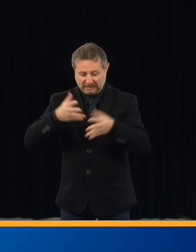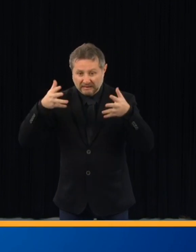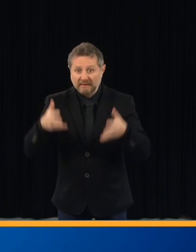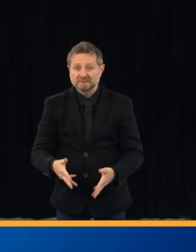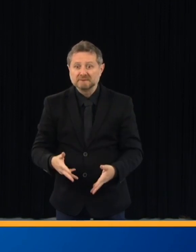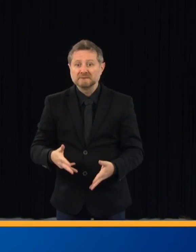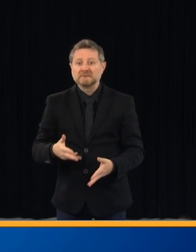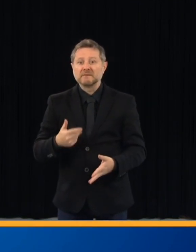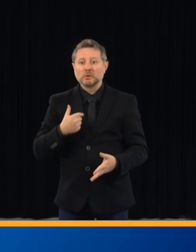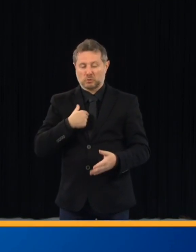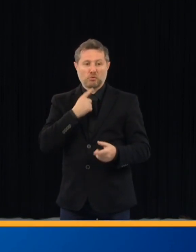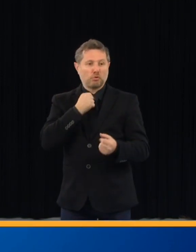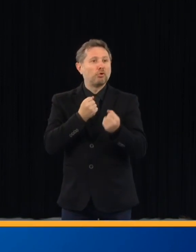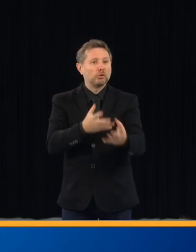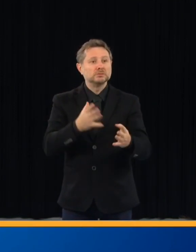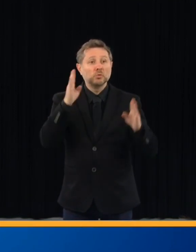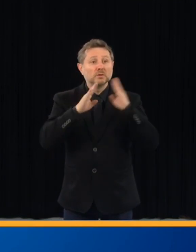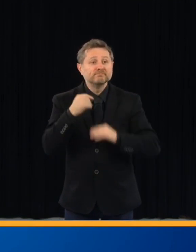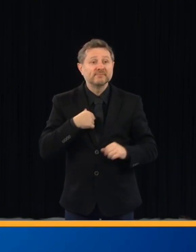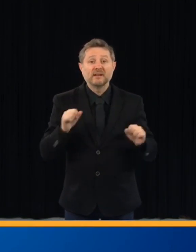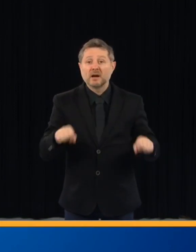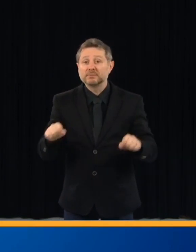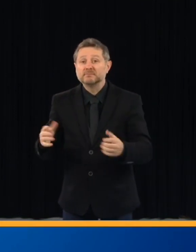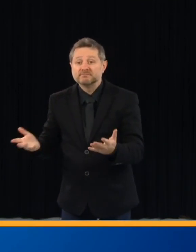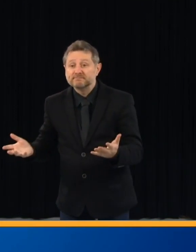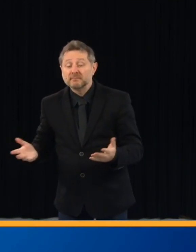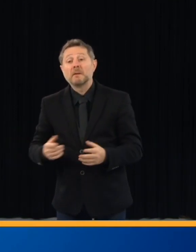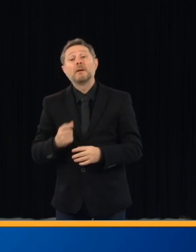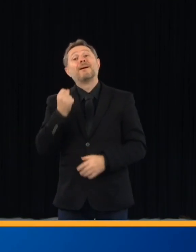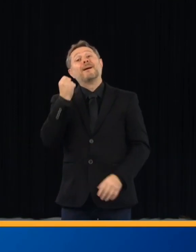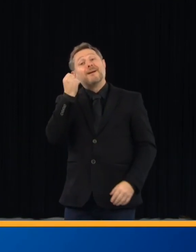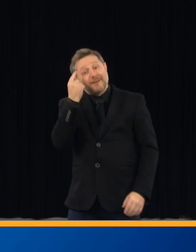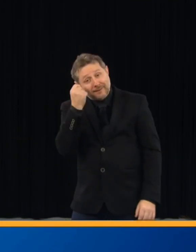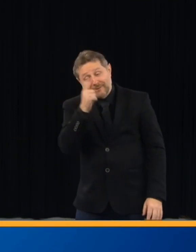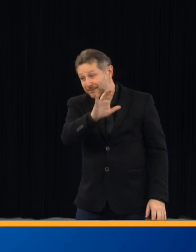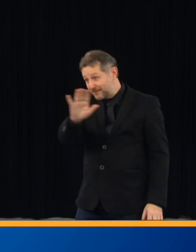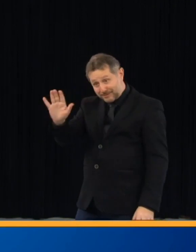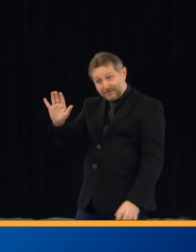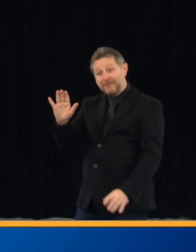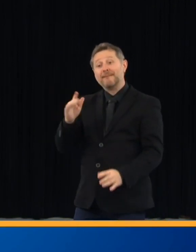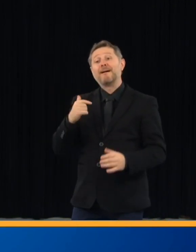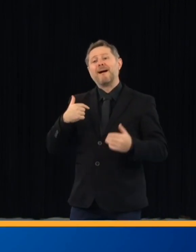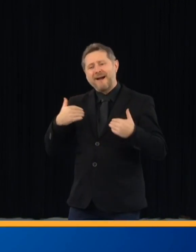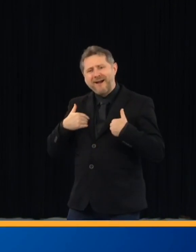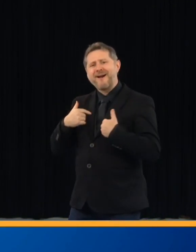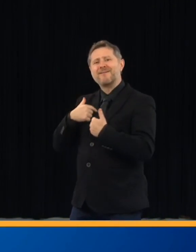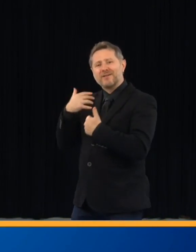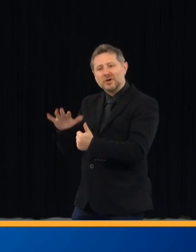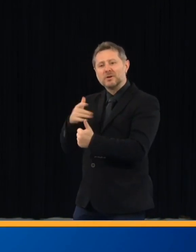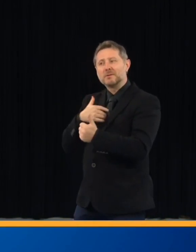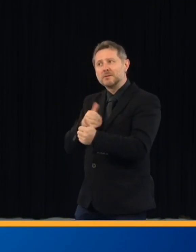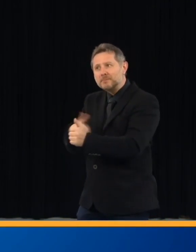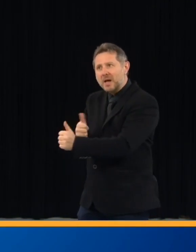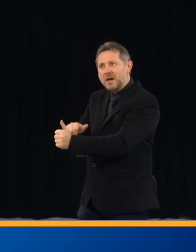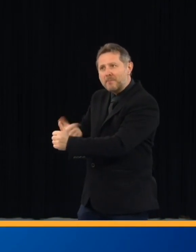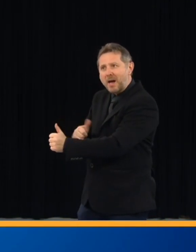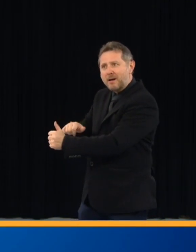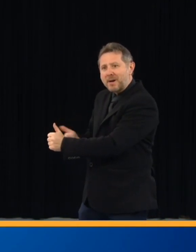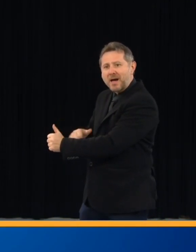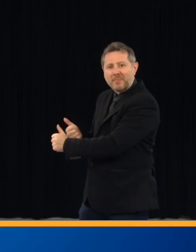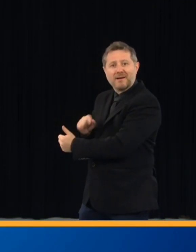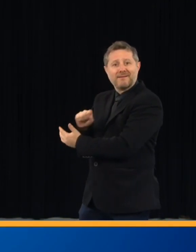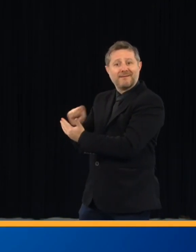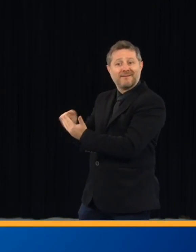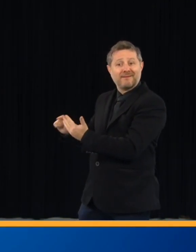troubling, but we have all these extraordinary measures that I believe, if push comes